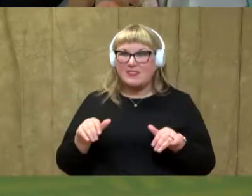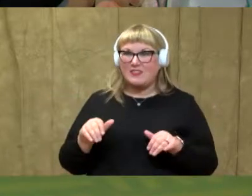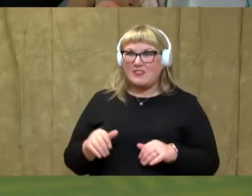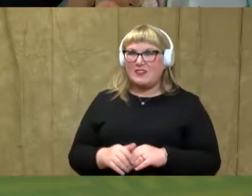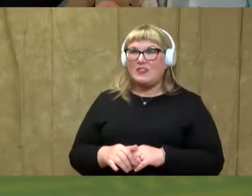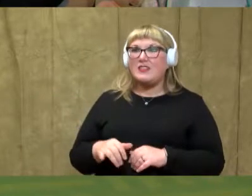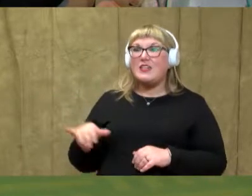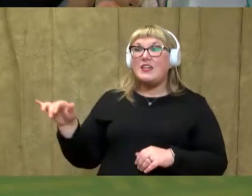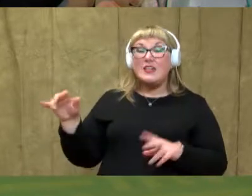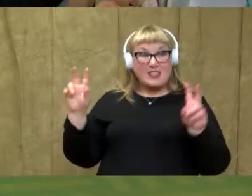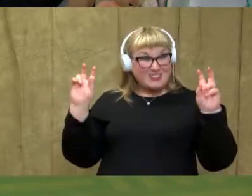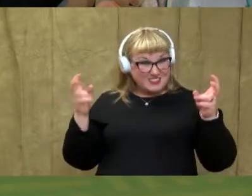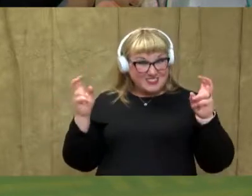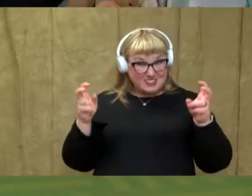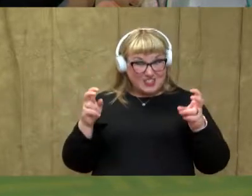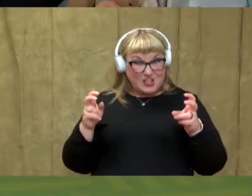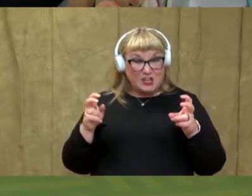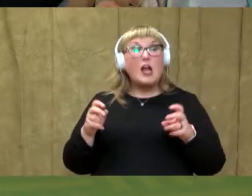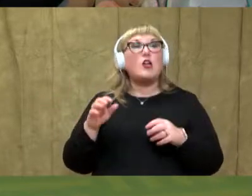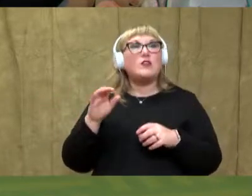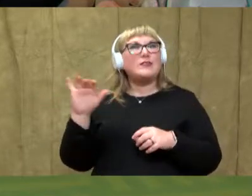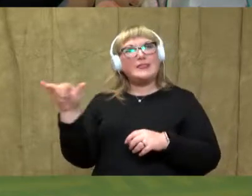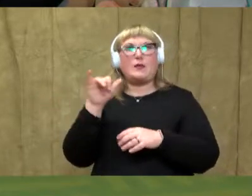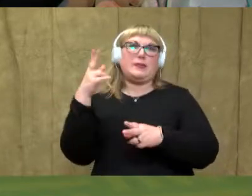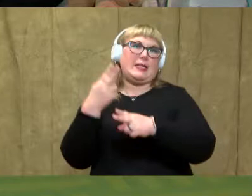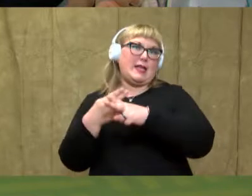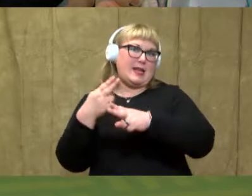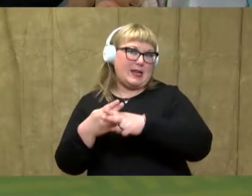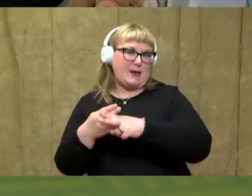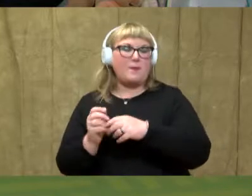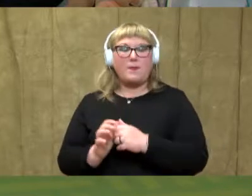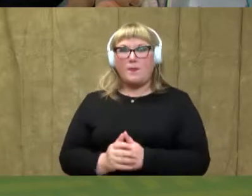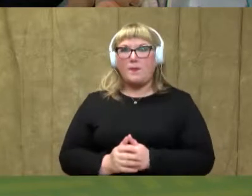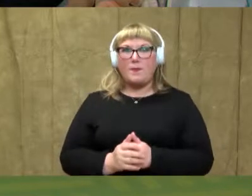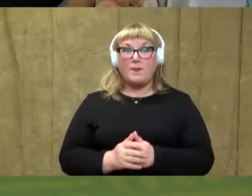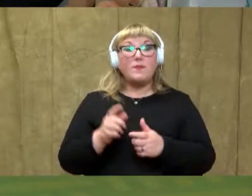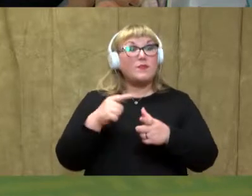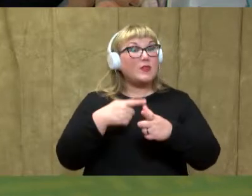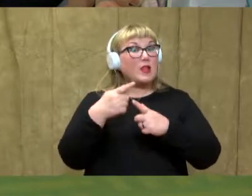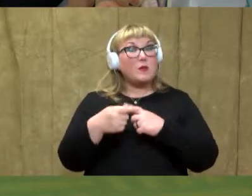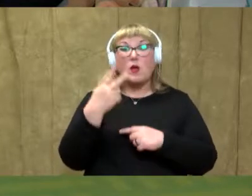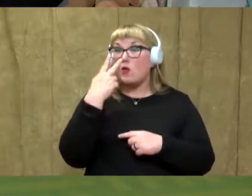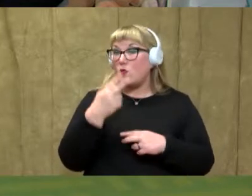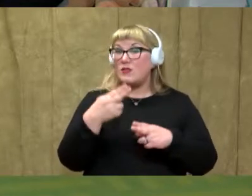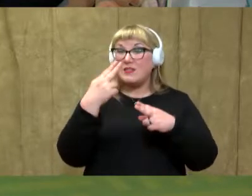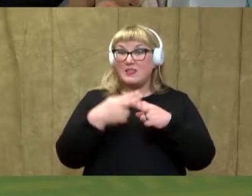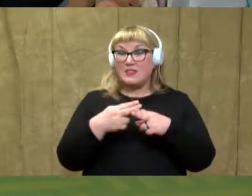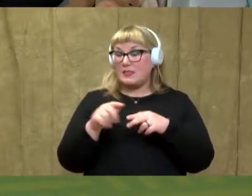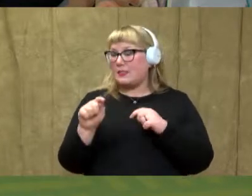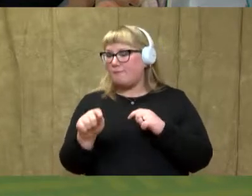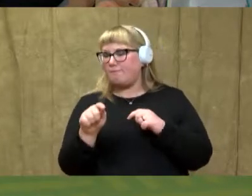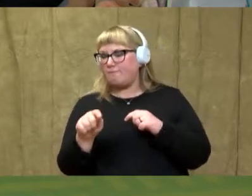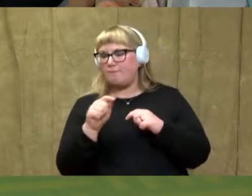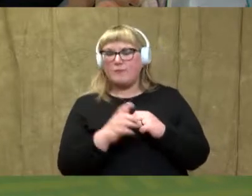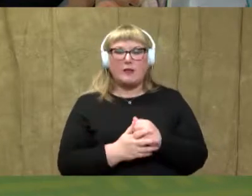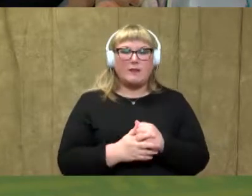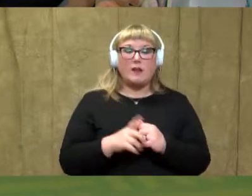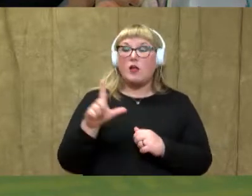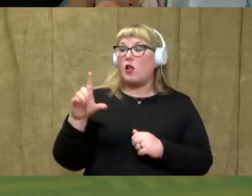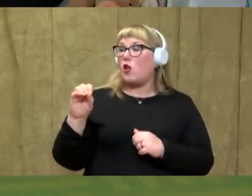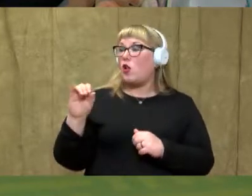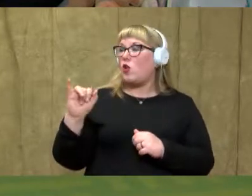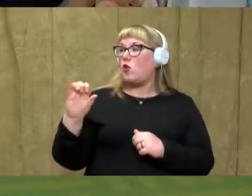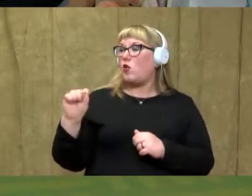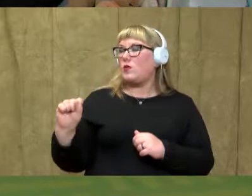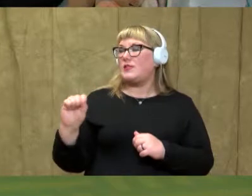Miss Morris, and your title would be? Miss Harris. Right. And then we see the name right over there, Miss Harris, Lois